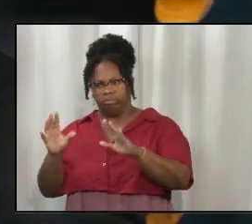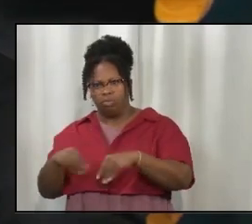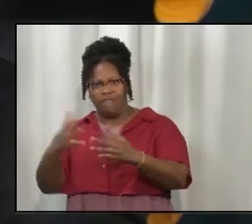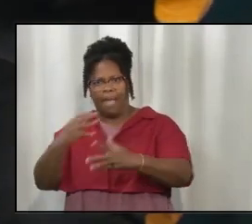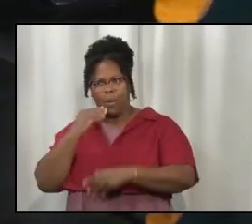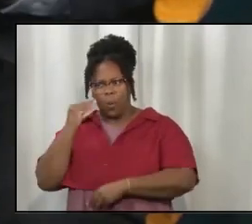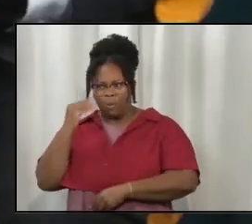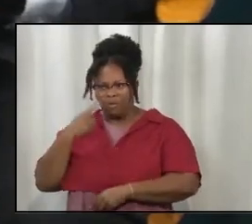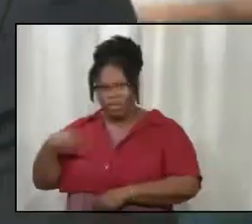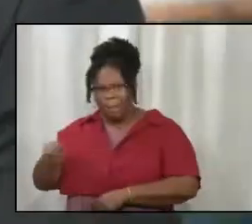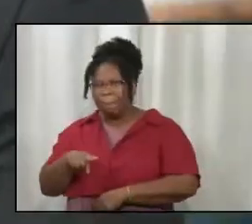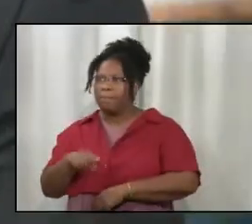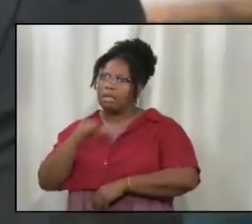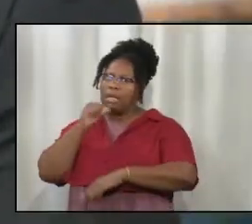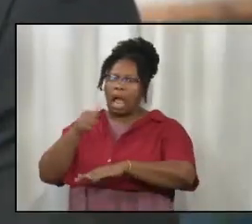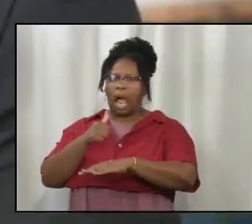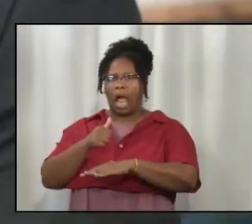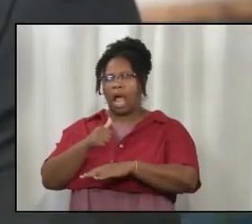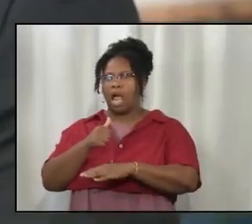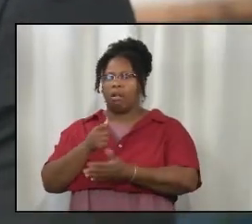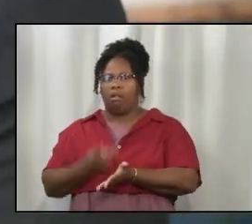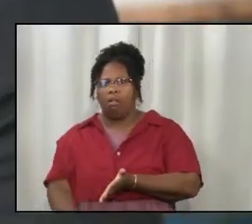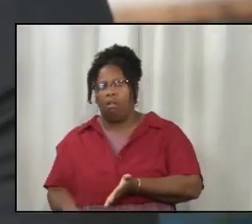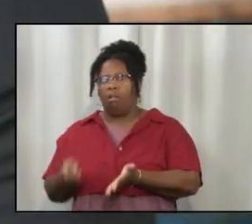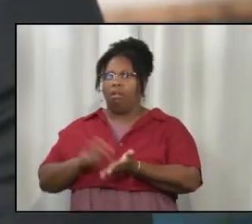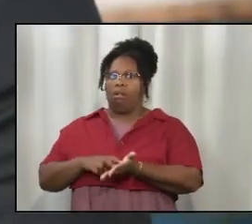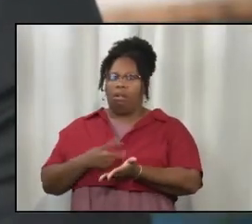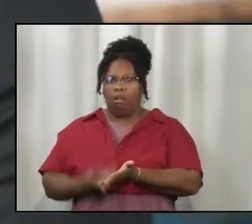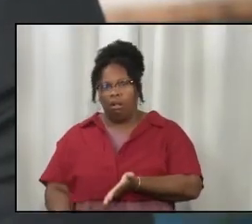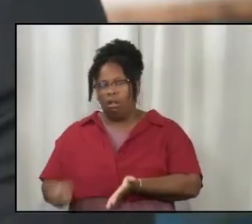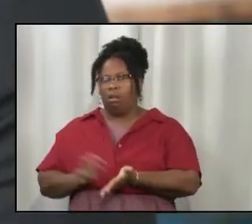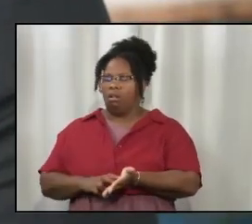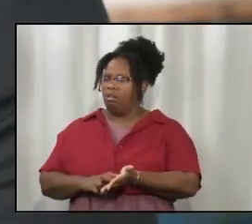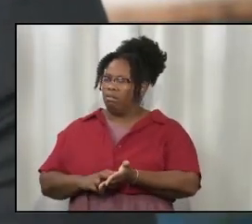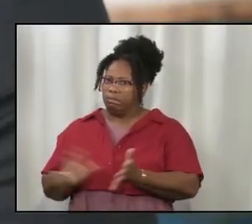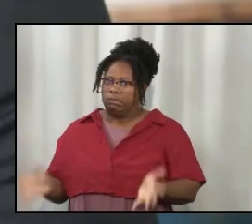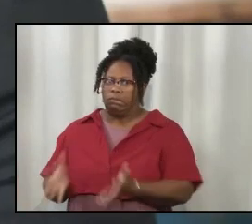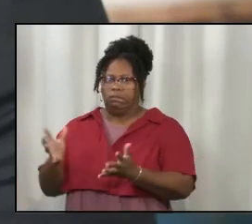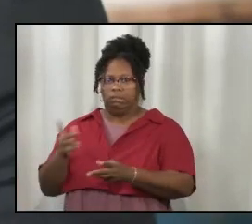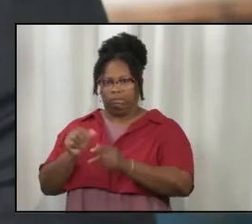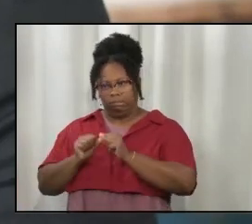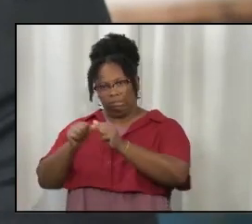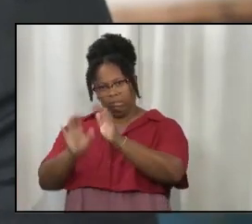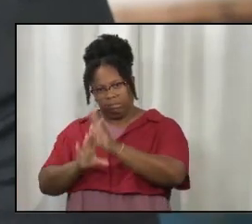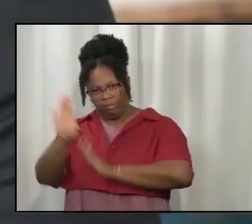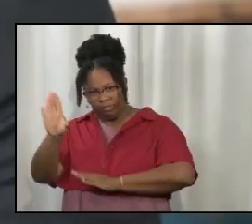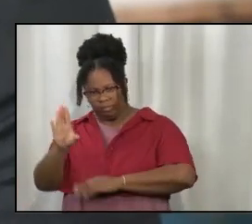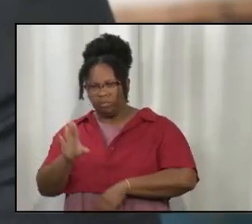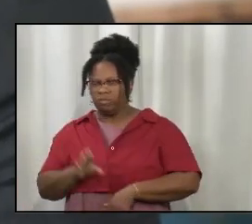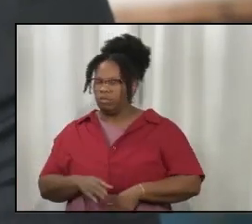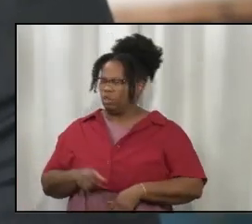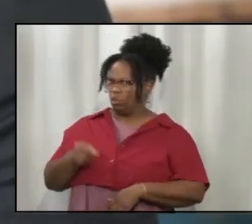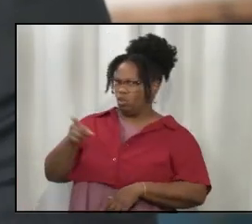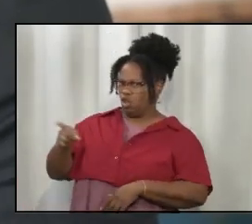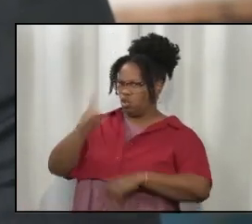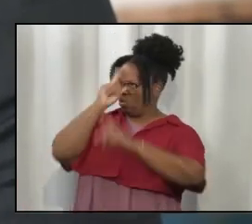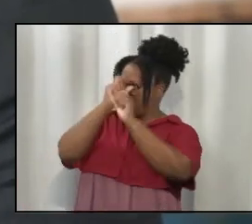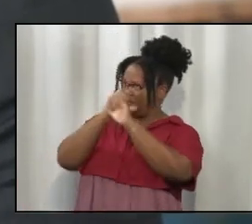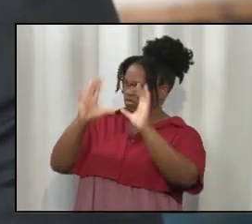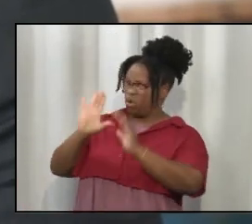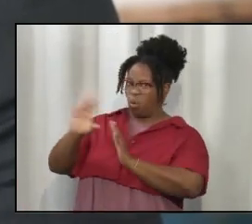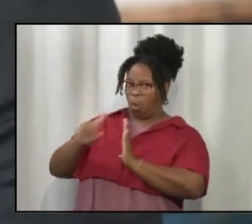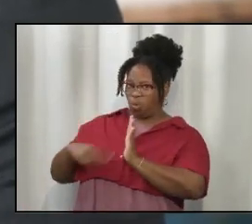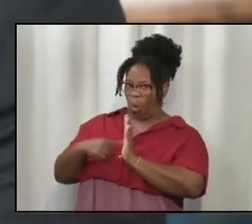going back to the street. And so the fact that I think you see your role as a prosecutor